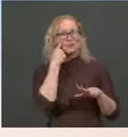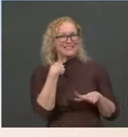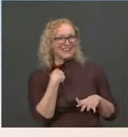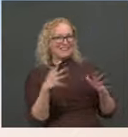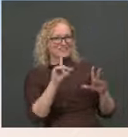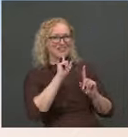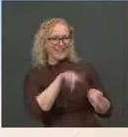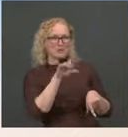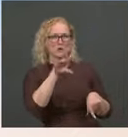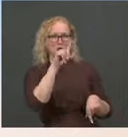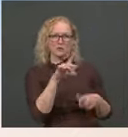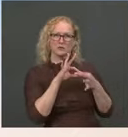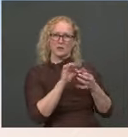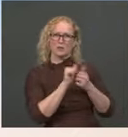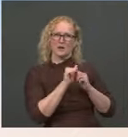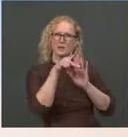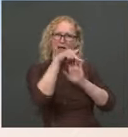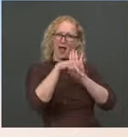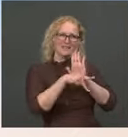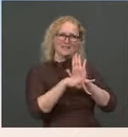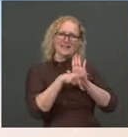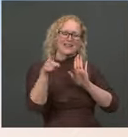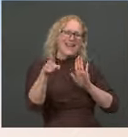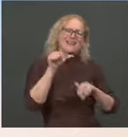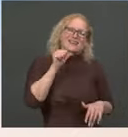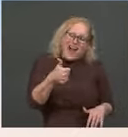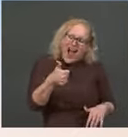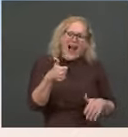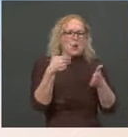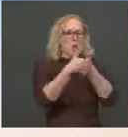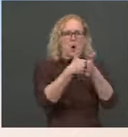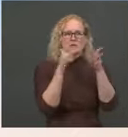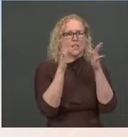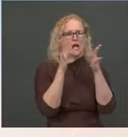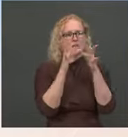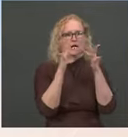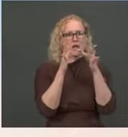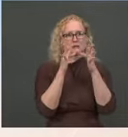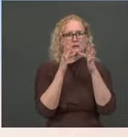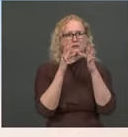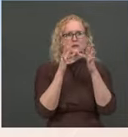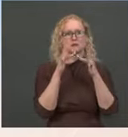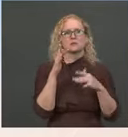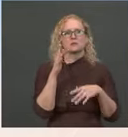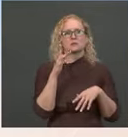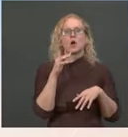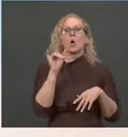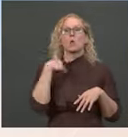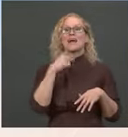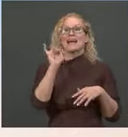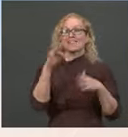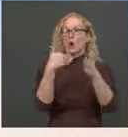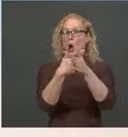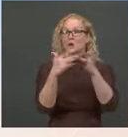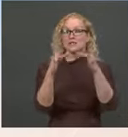contact. Exactly. Thank you. They were not in close contact. We're just being transparent here because